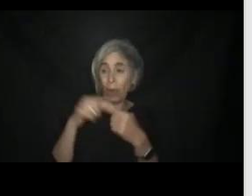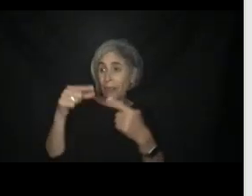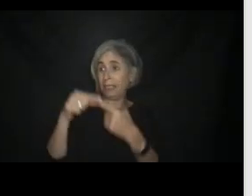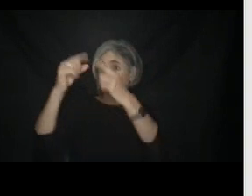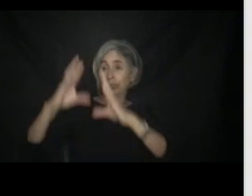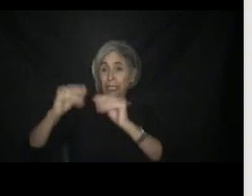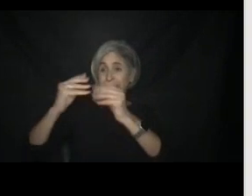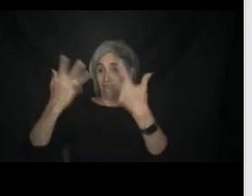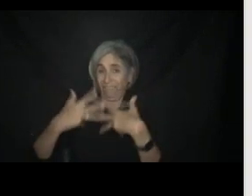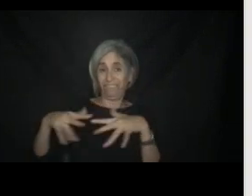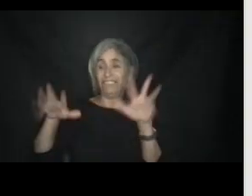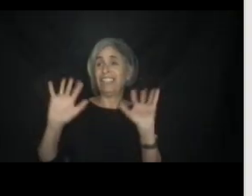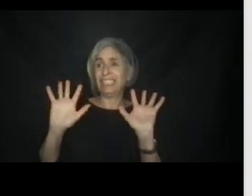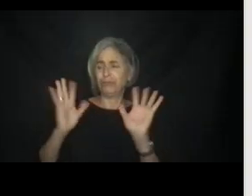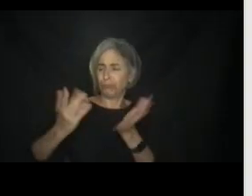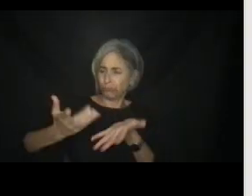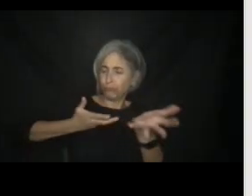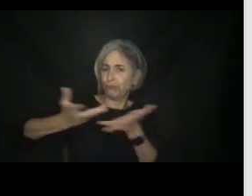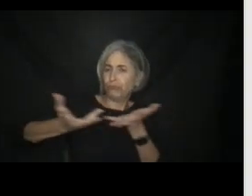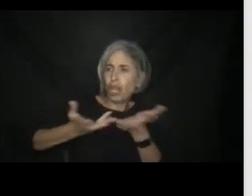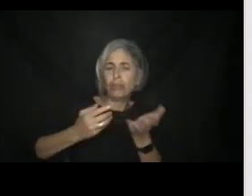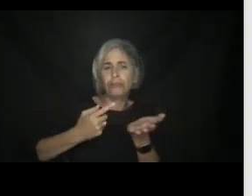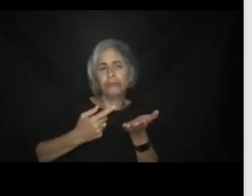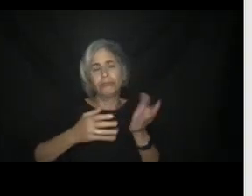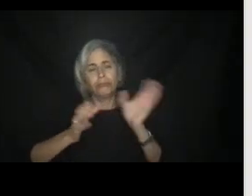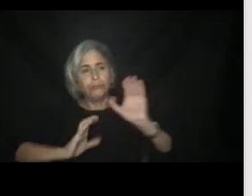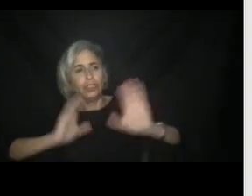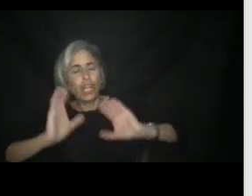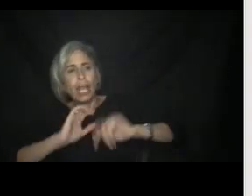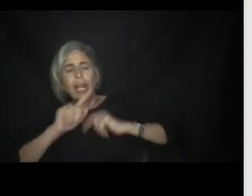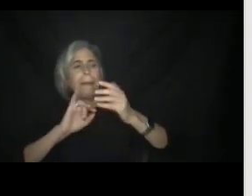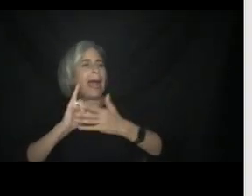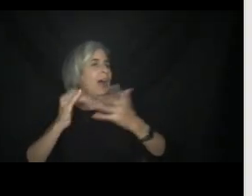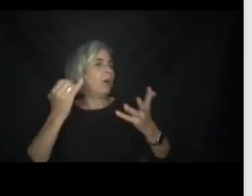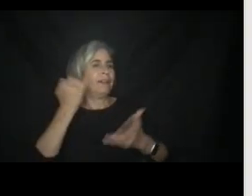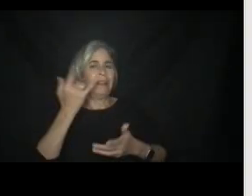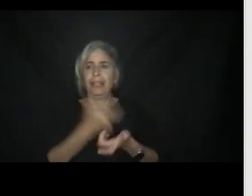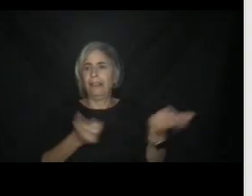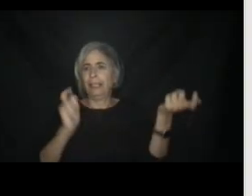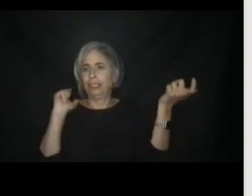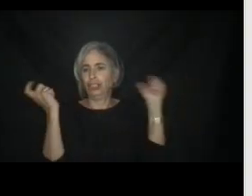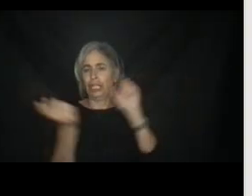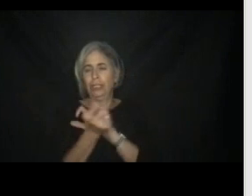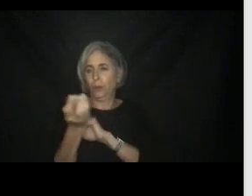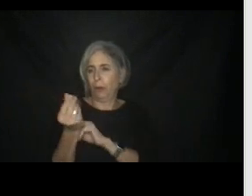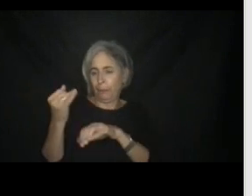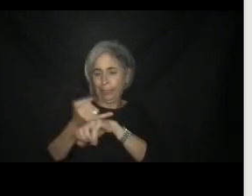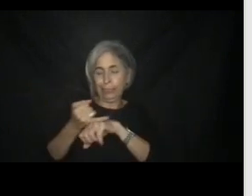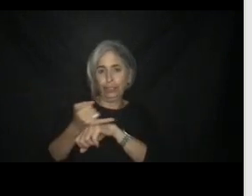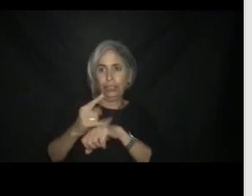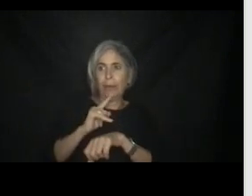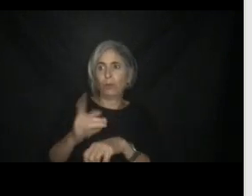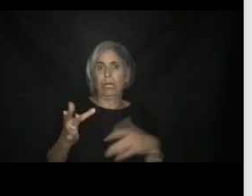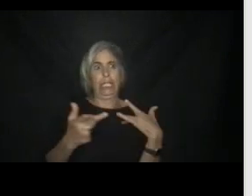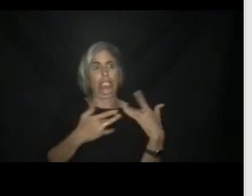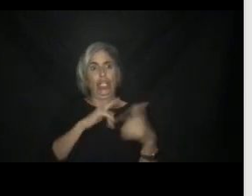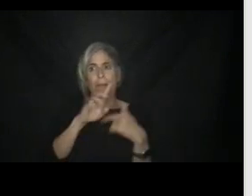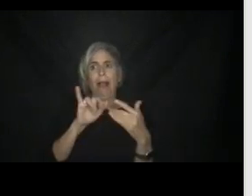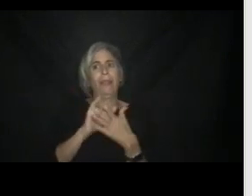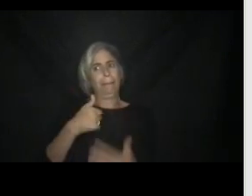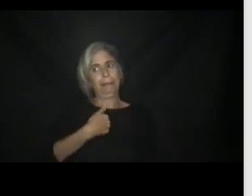session's over to talk about if there's any changes in property insurance. That's something that I'm personally very concerned about